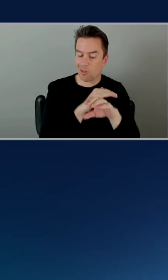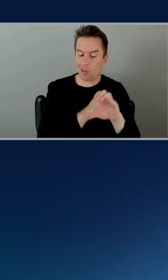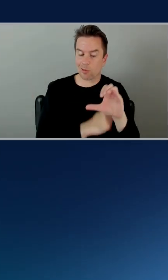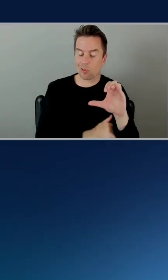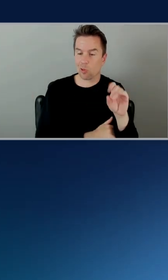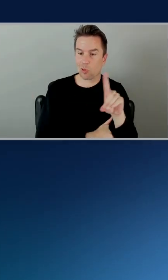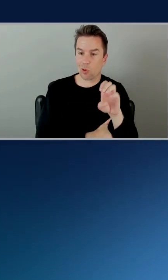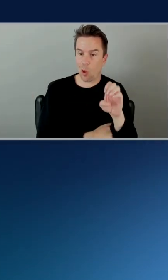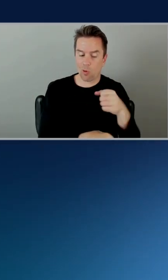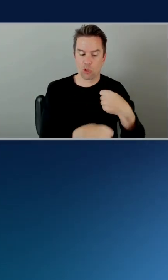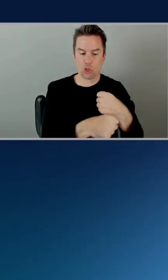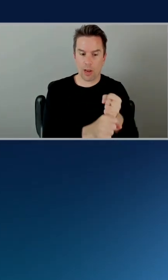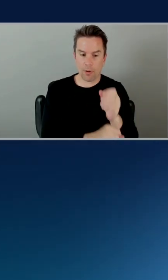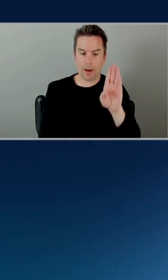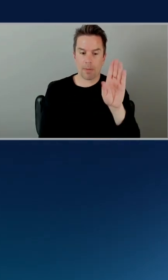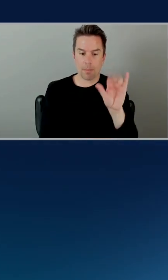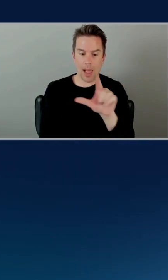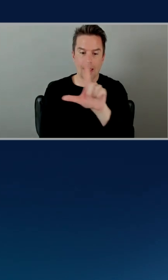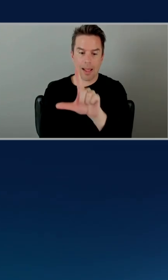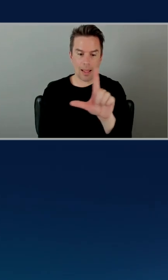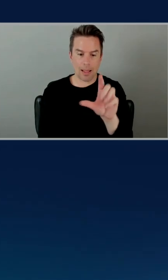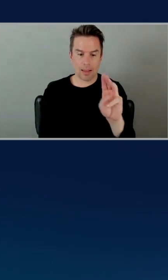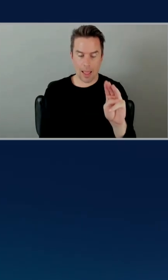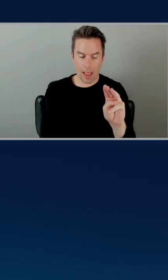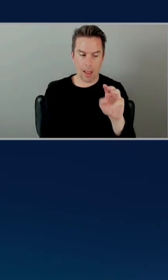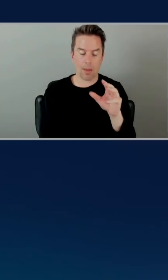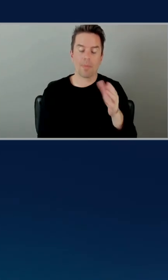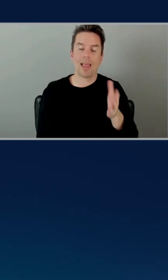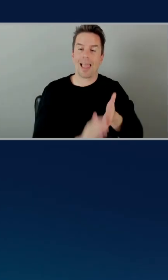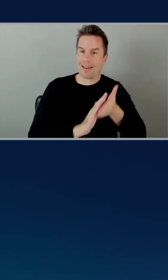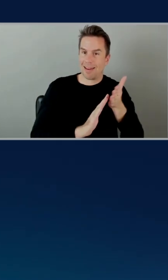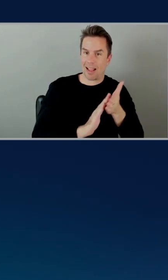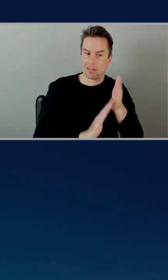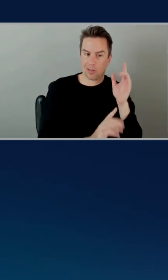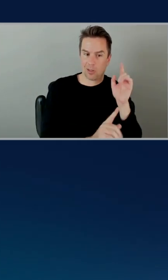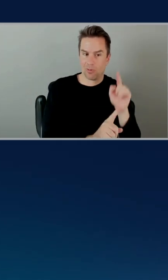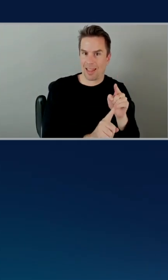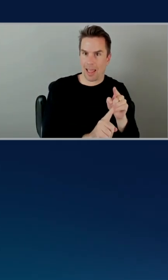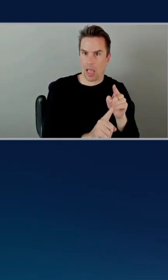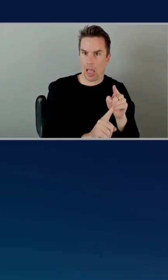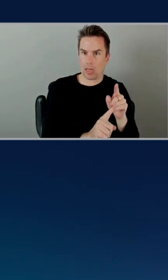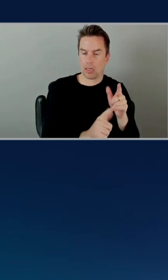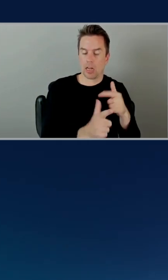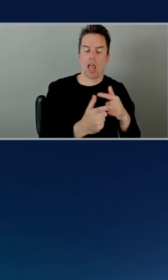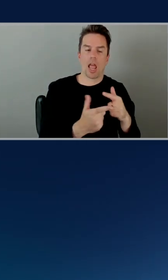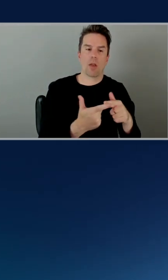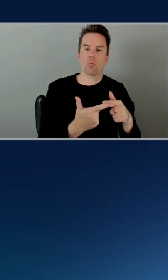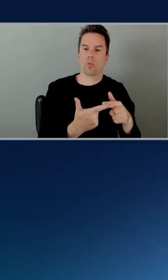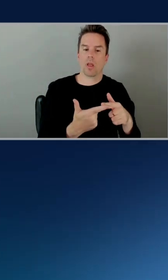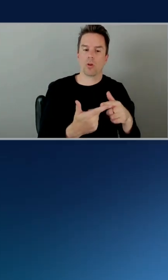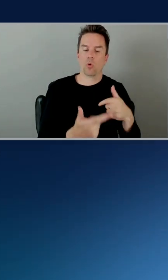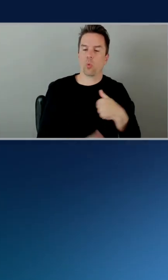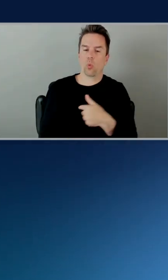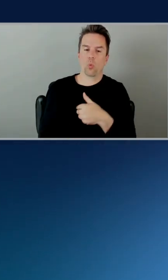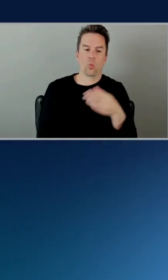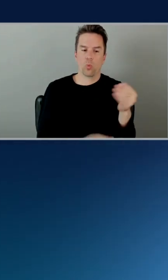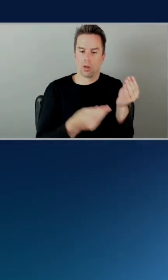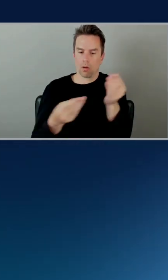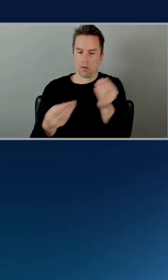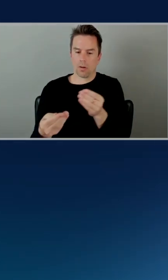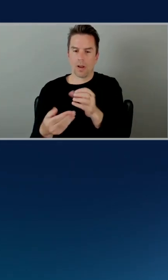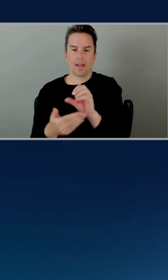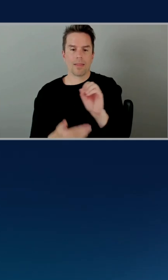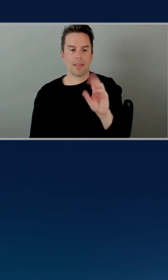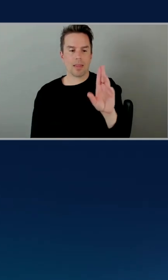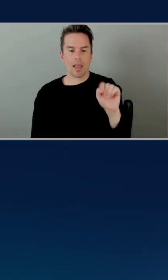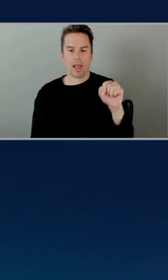LLM, and it executes that, and then we return the output. Even if it generates, say, a graph, which we're going to see here,